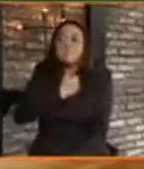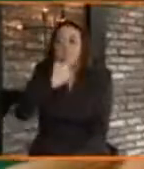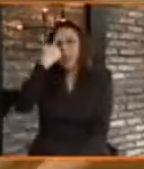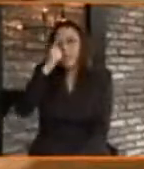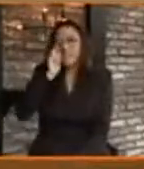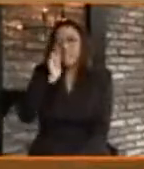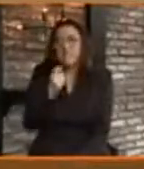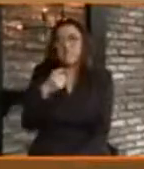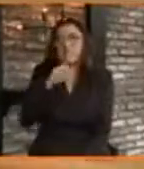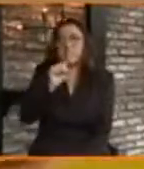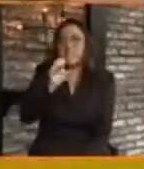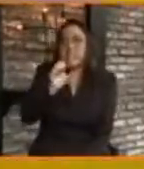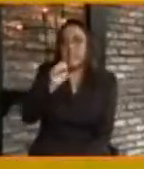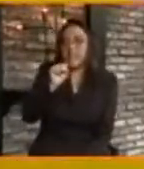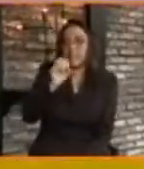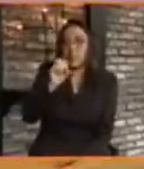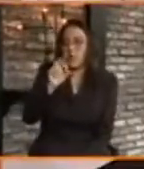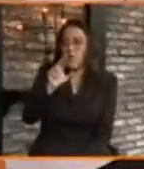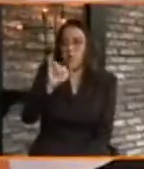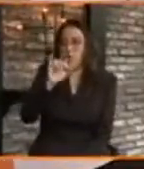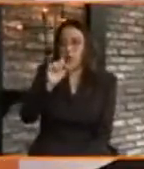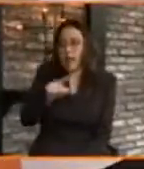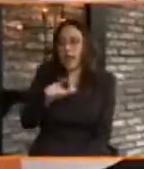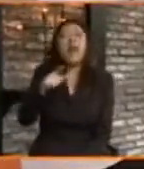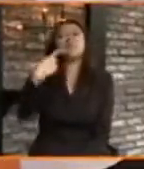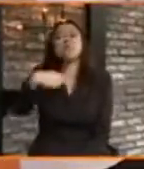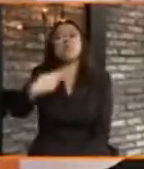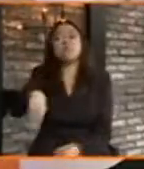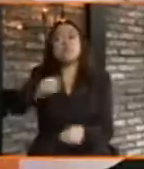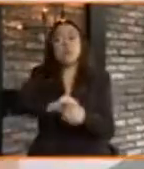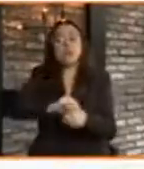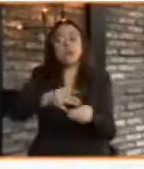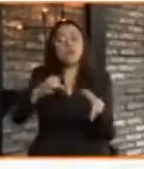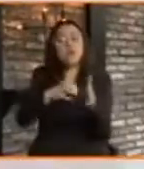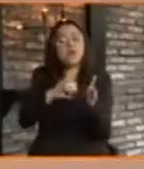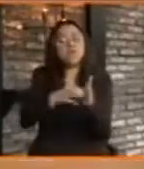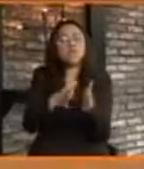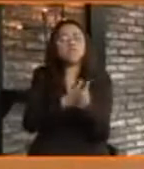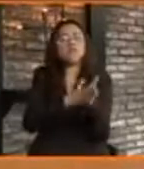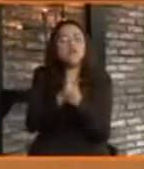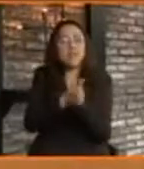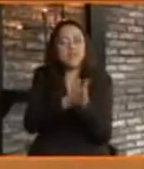experience. We can see it. It's called The Chocolate Room by Ed Ruscha. We have to go there.